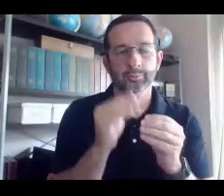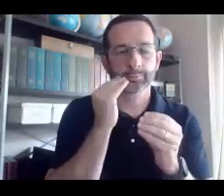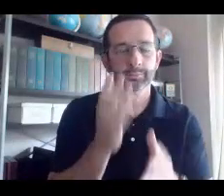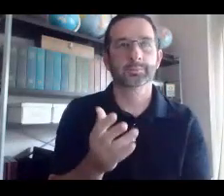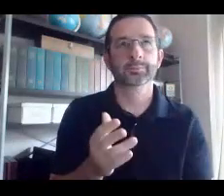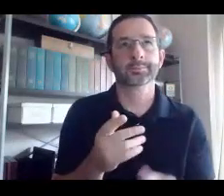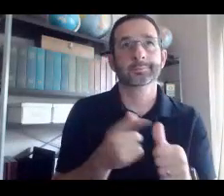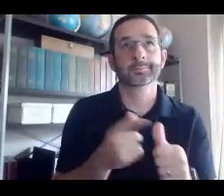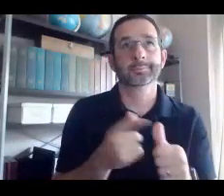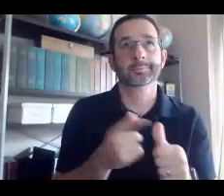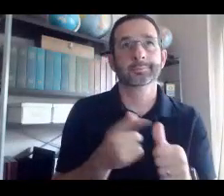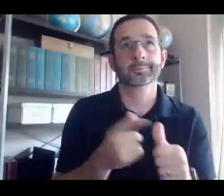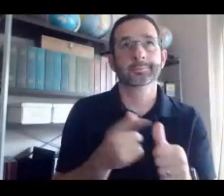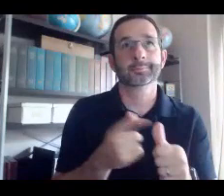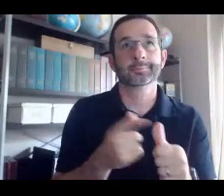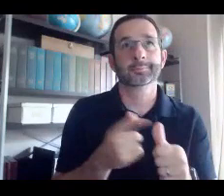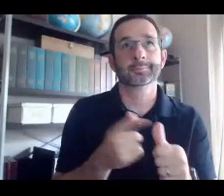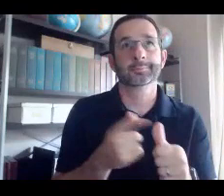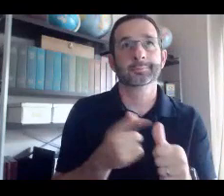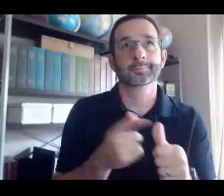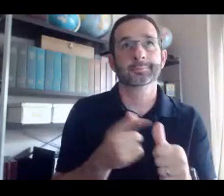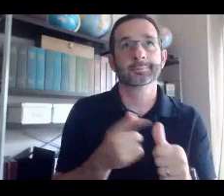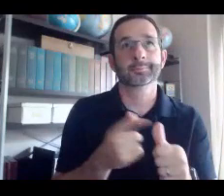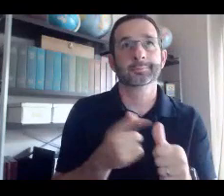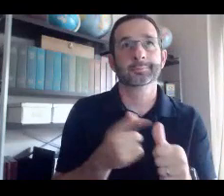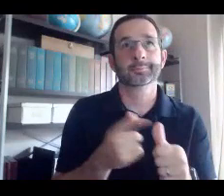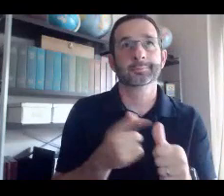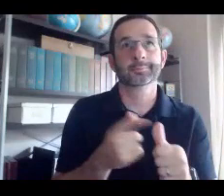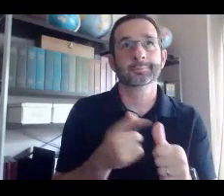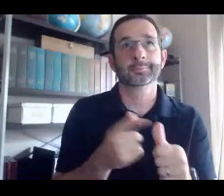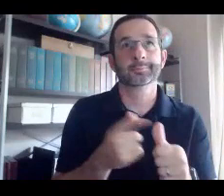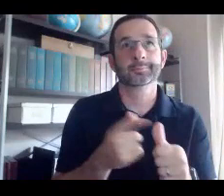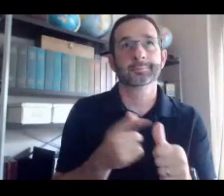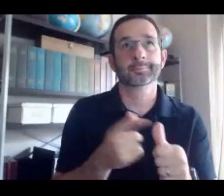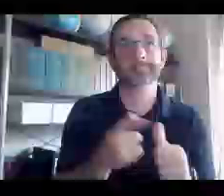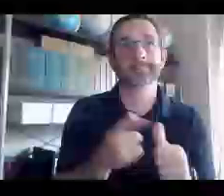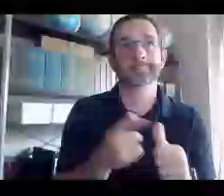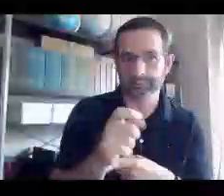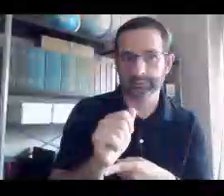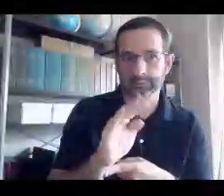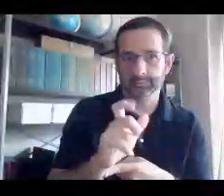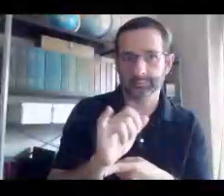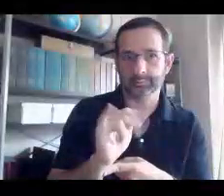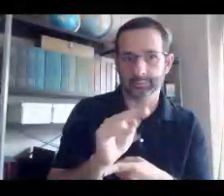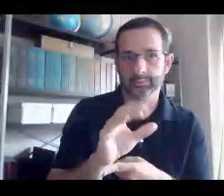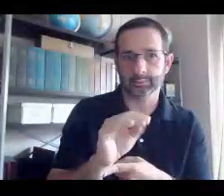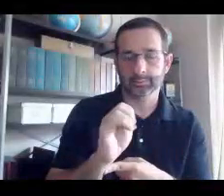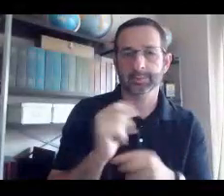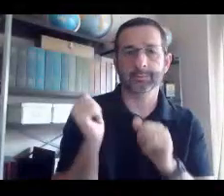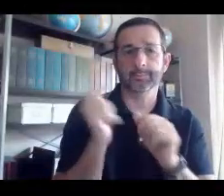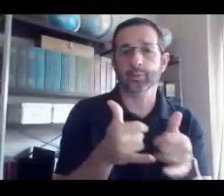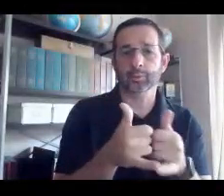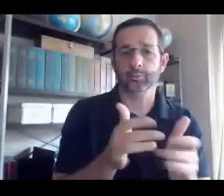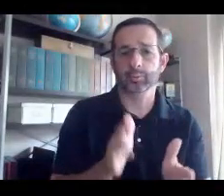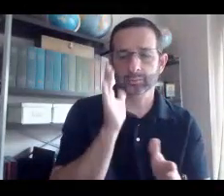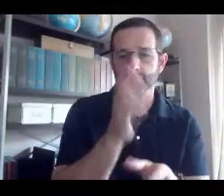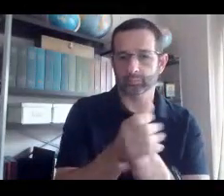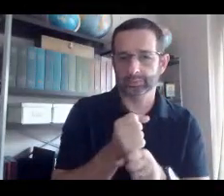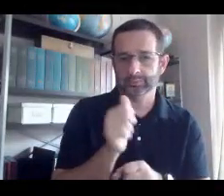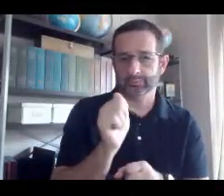All right, now we'll touch on some other important information. With taxes, LRP payments are considered a